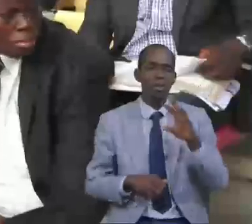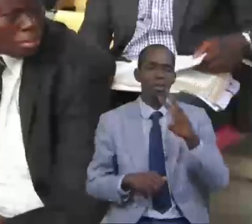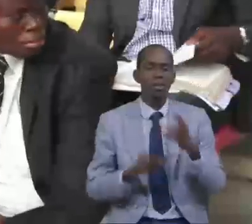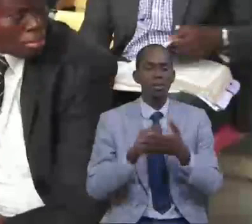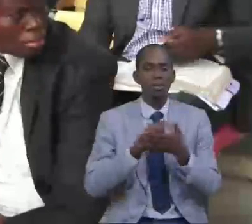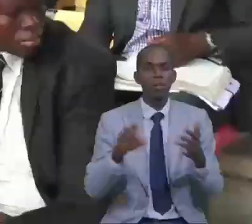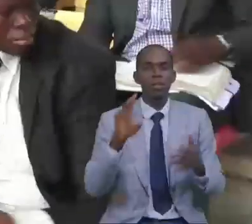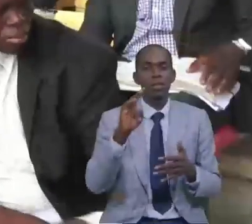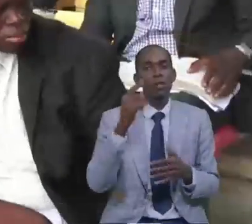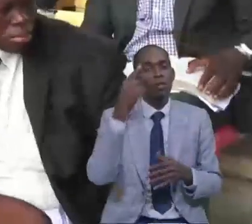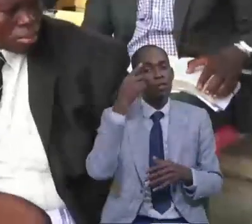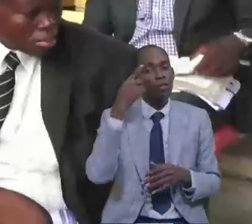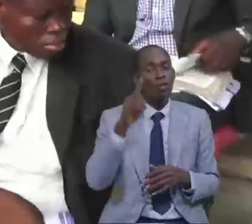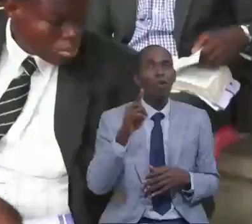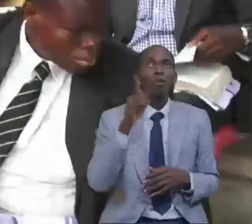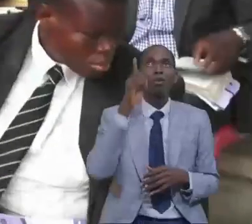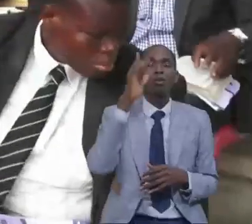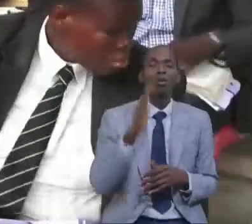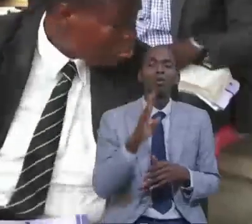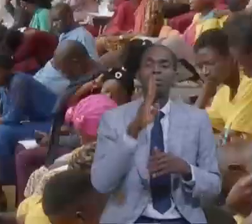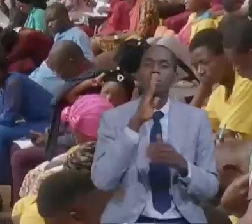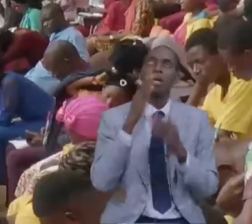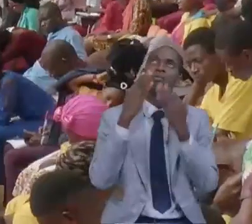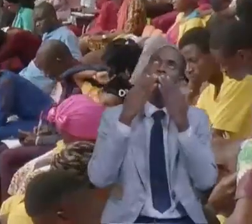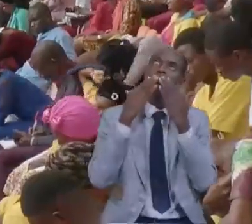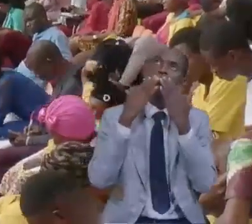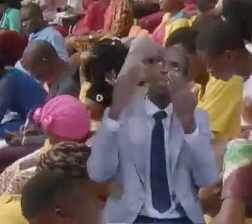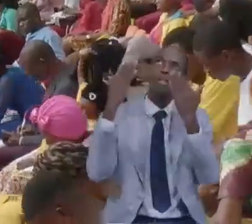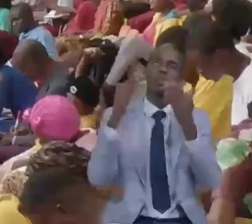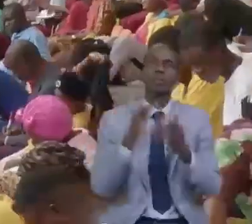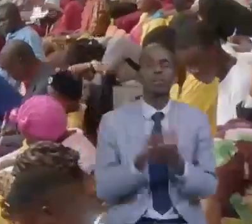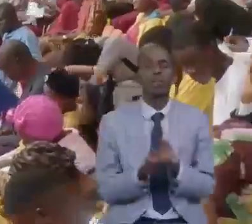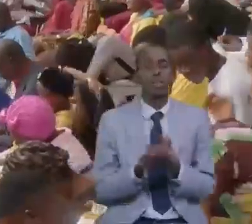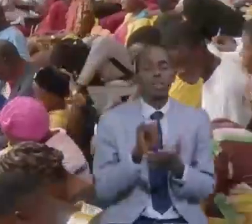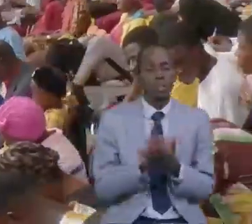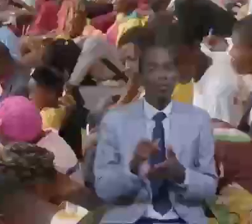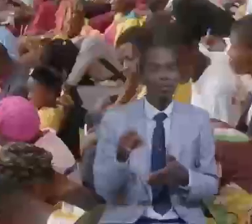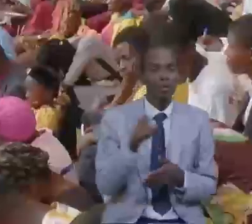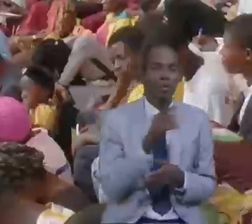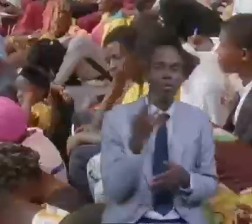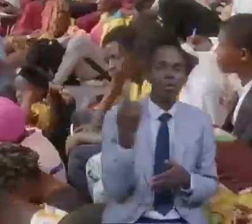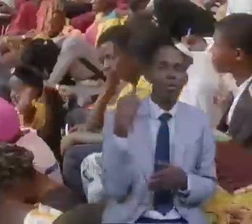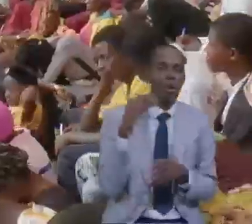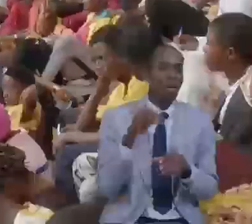past servants of sin, but ye have